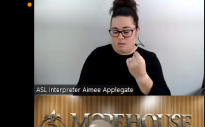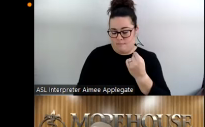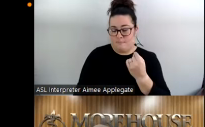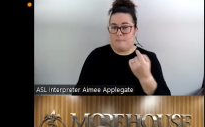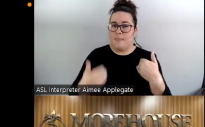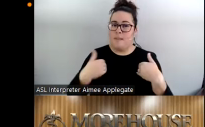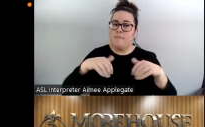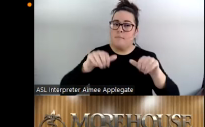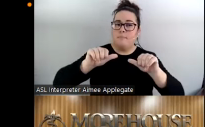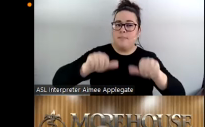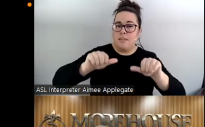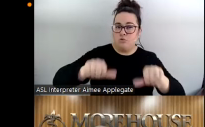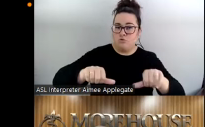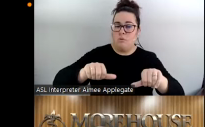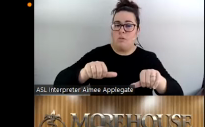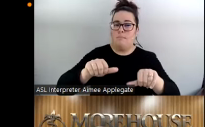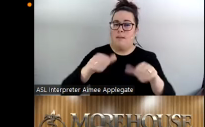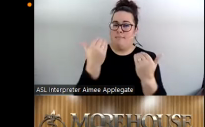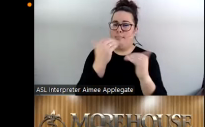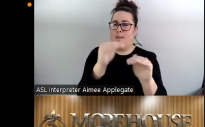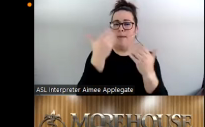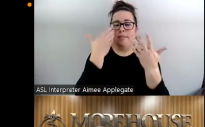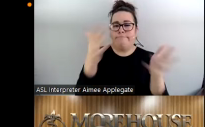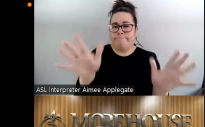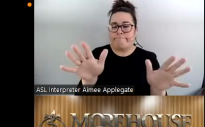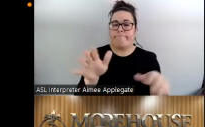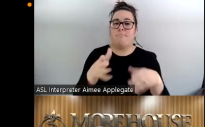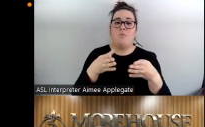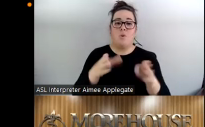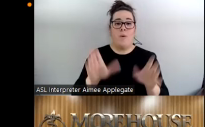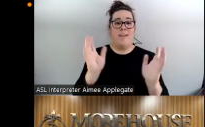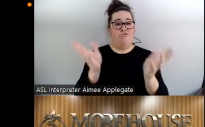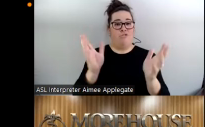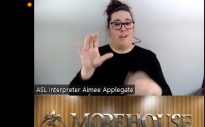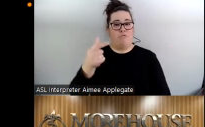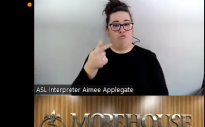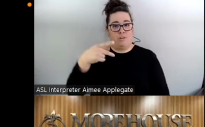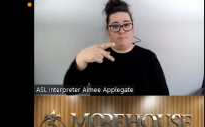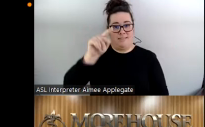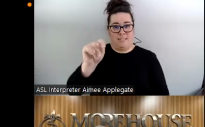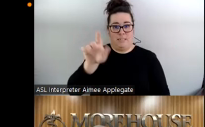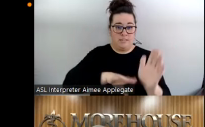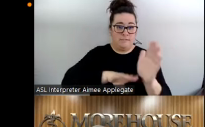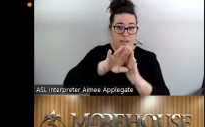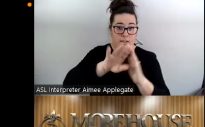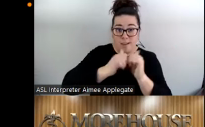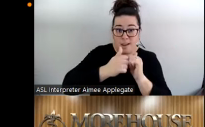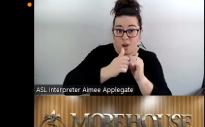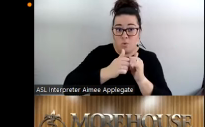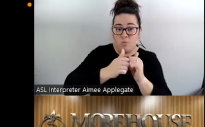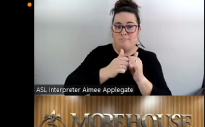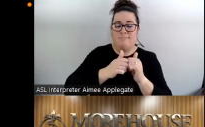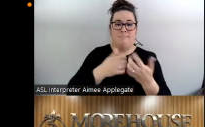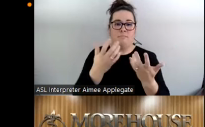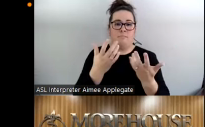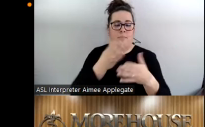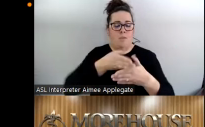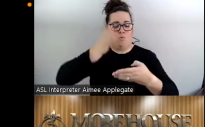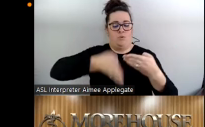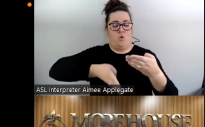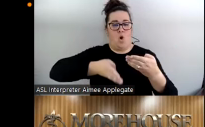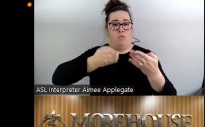are. When I tell you quite literally, the way ChatGPT was developed is that they had no idea what the outcome was going to be. They